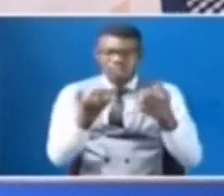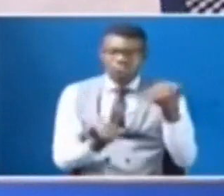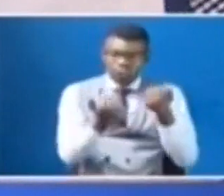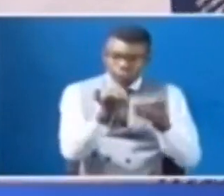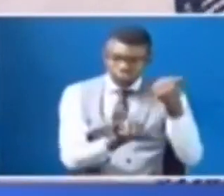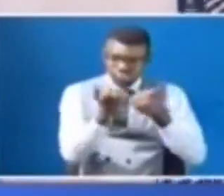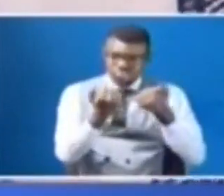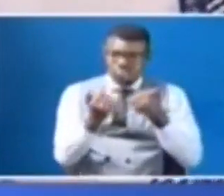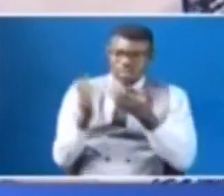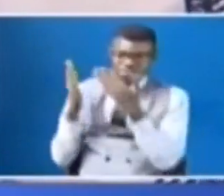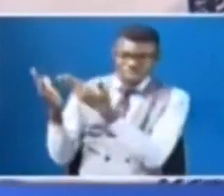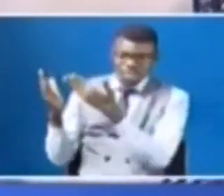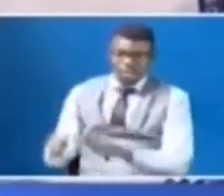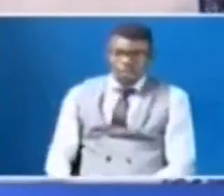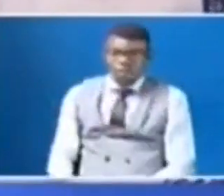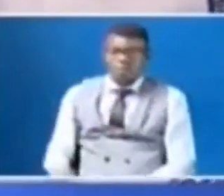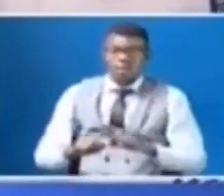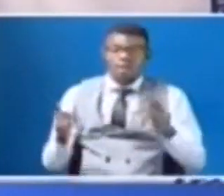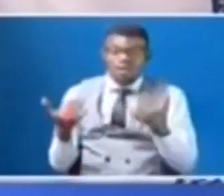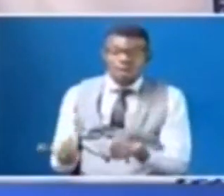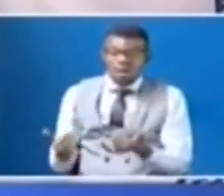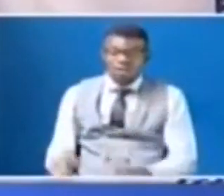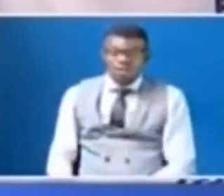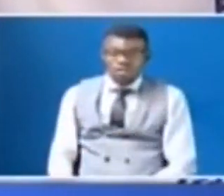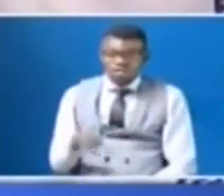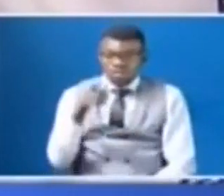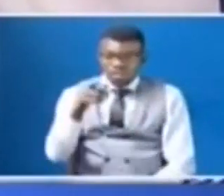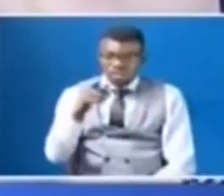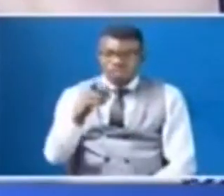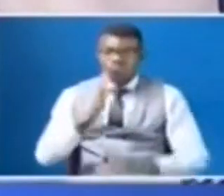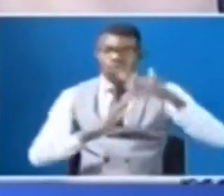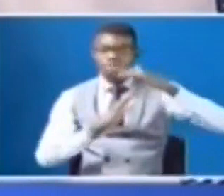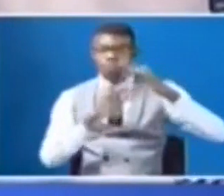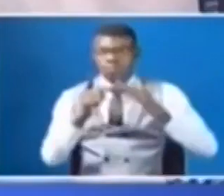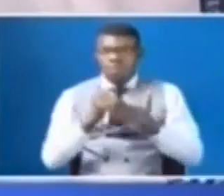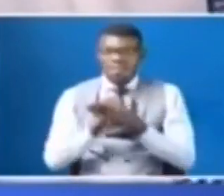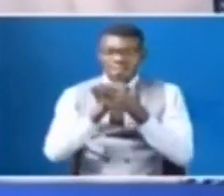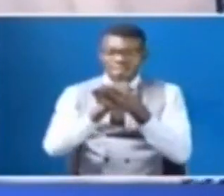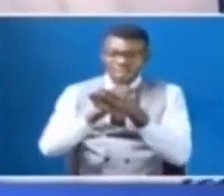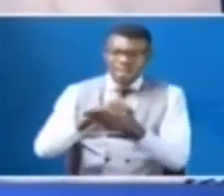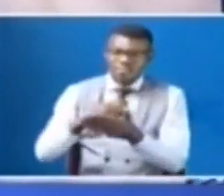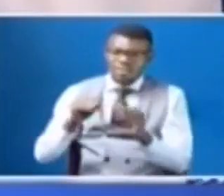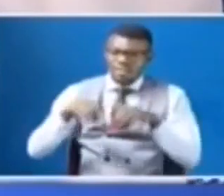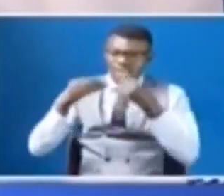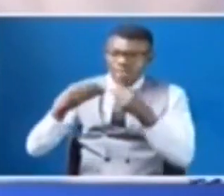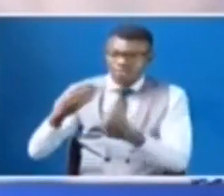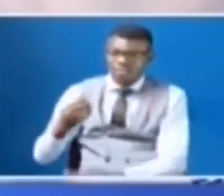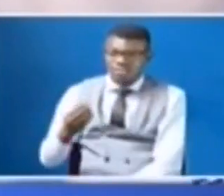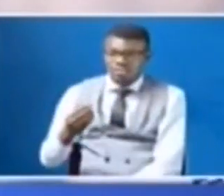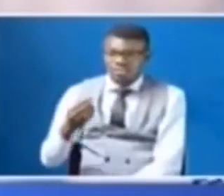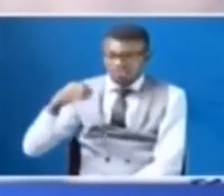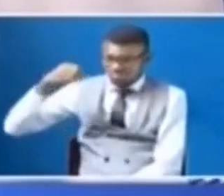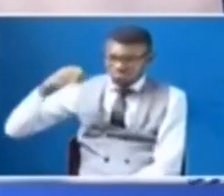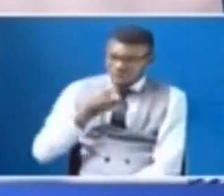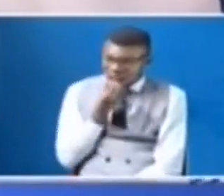in industry. But this time we have a linear accelerator on the top, which gives radiation. So this is the radiation